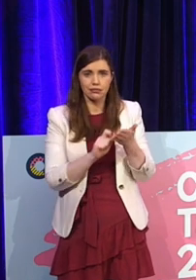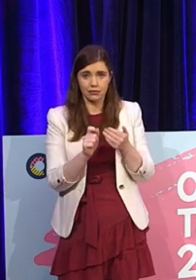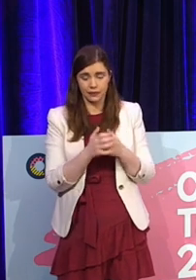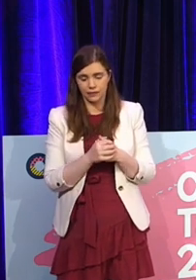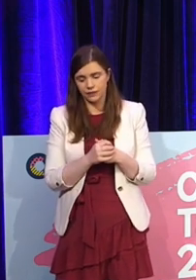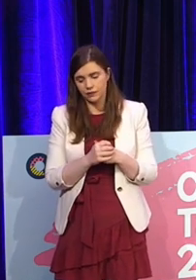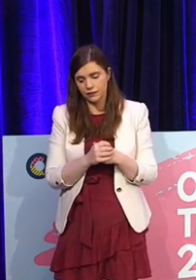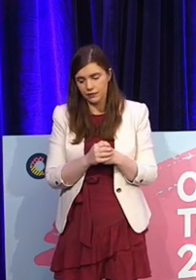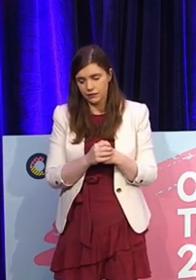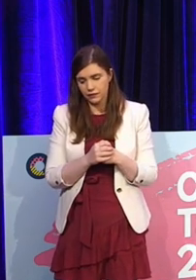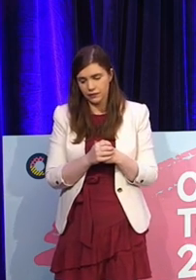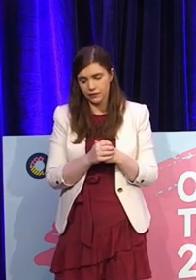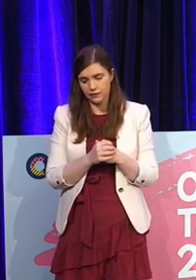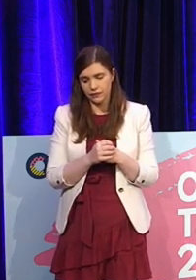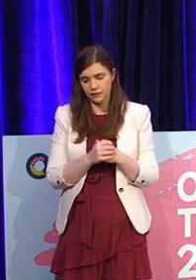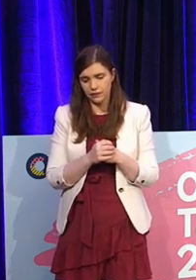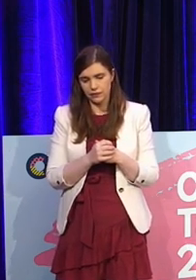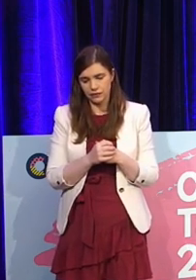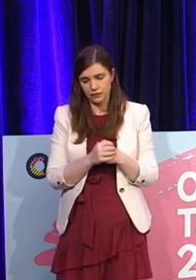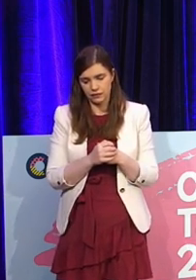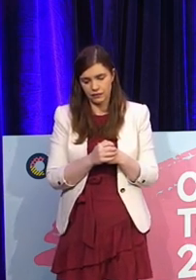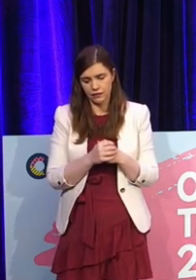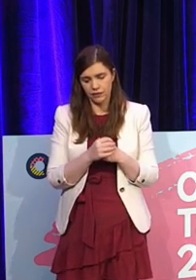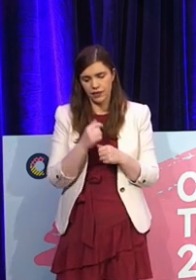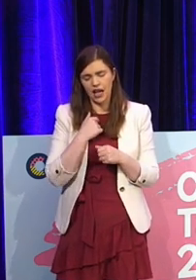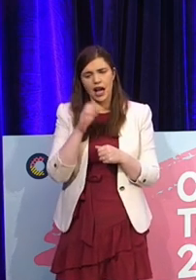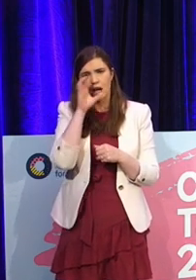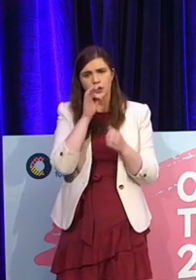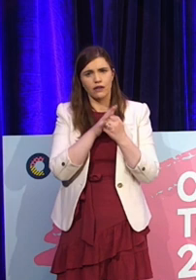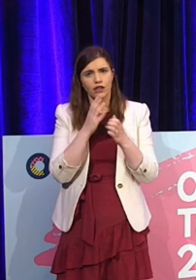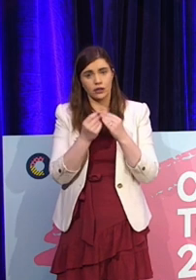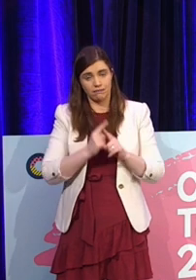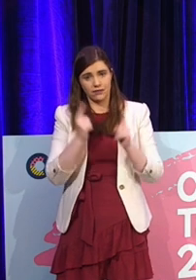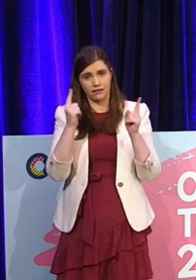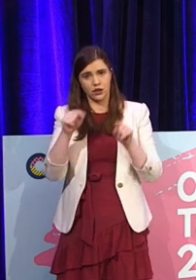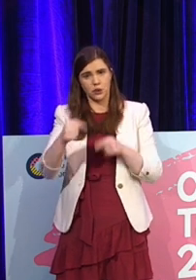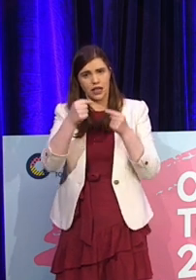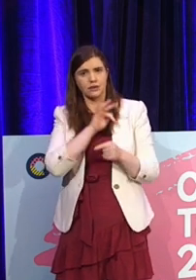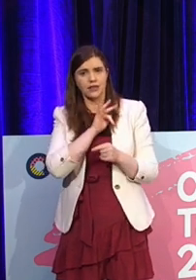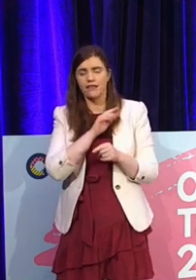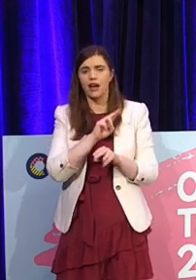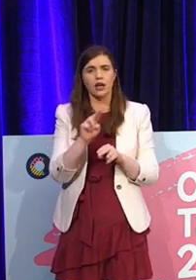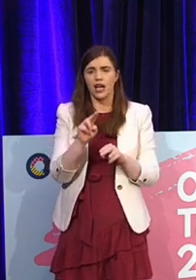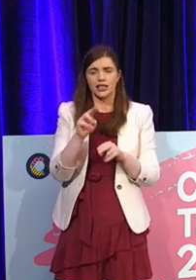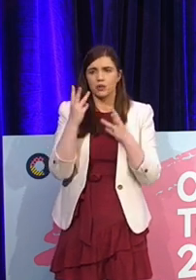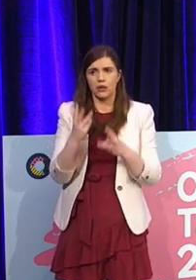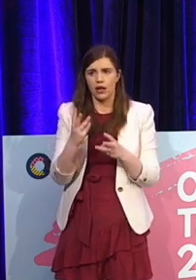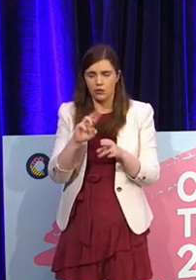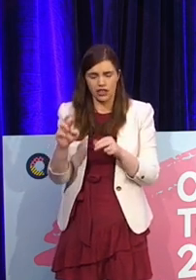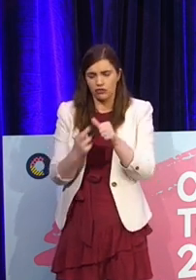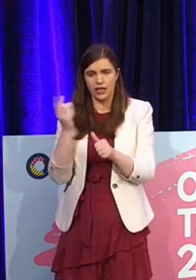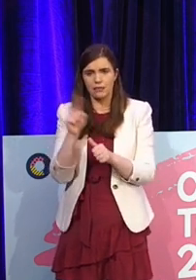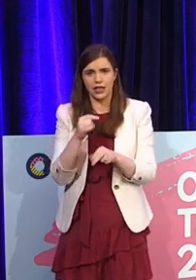I was looking for something else to challenge myself with, but I wasn't ready to go back to school. So I